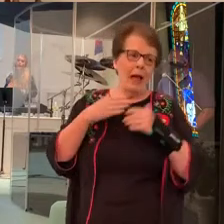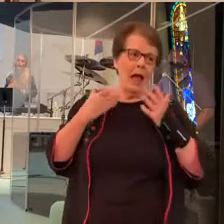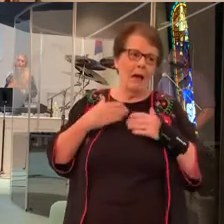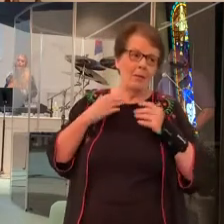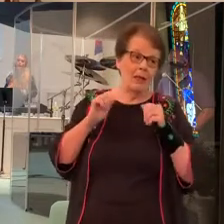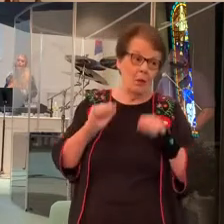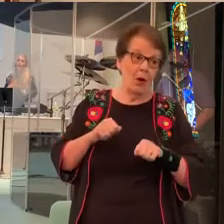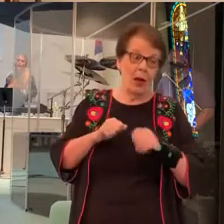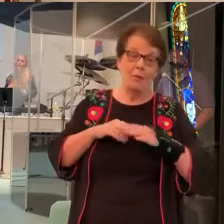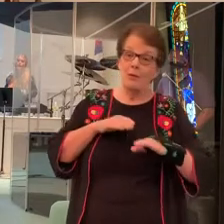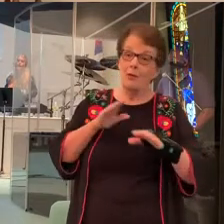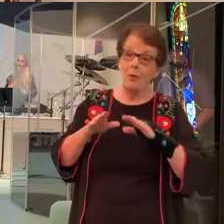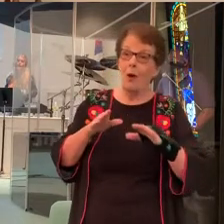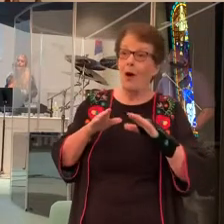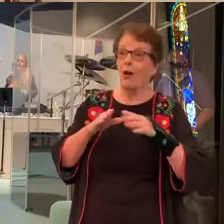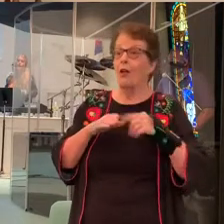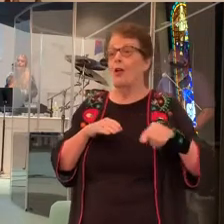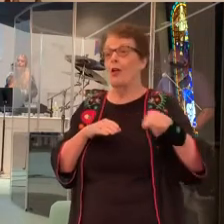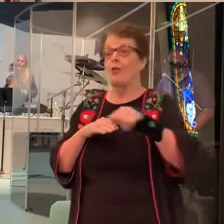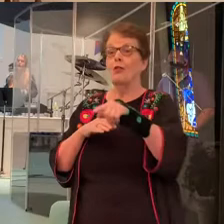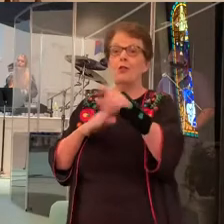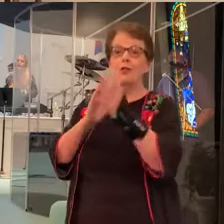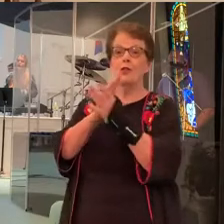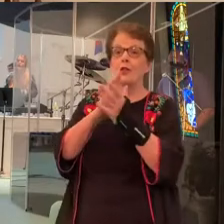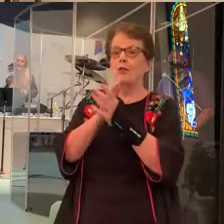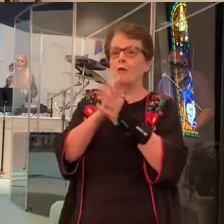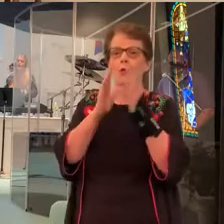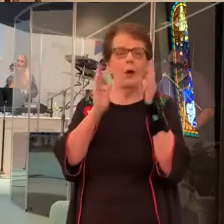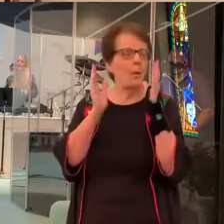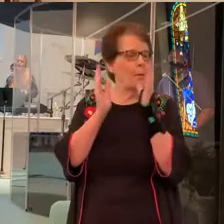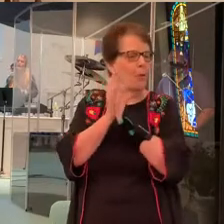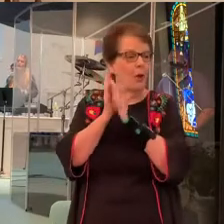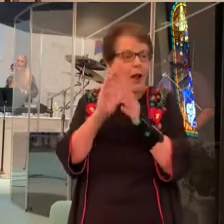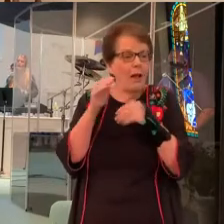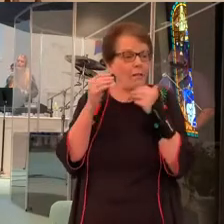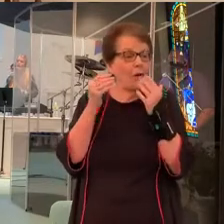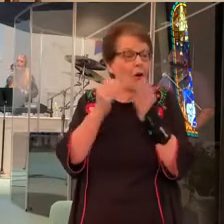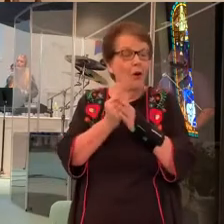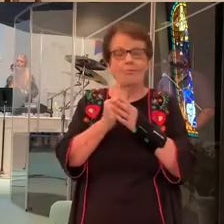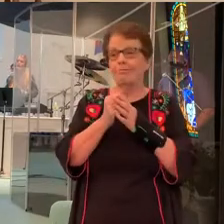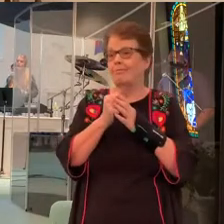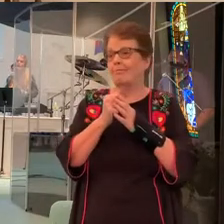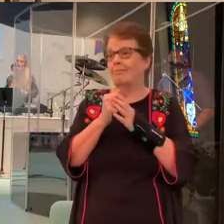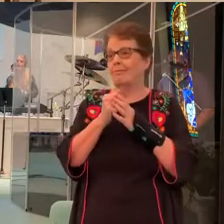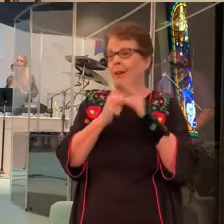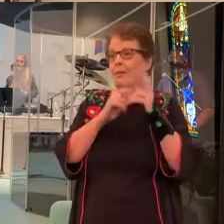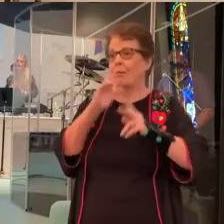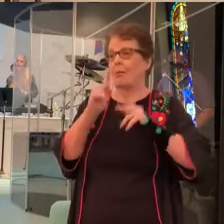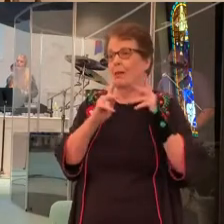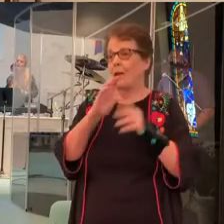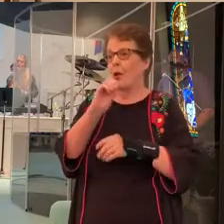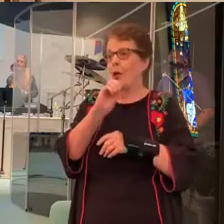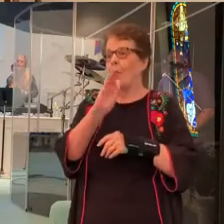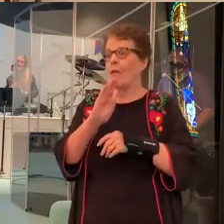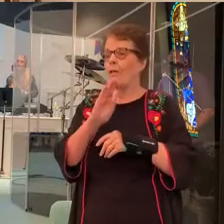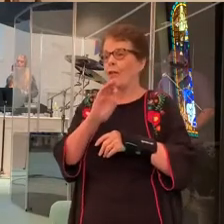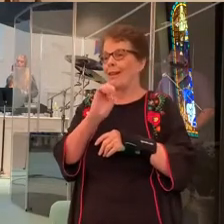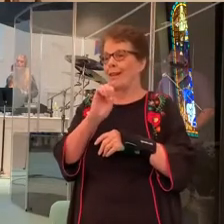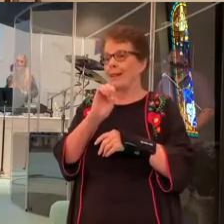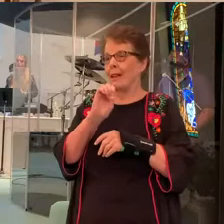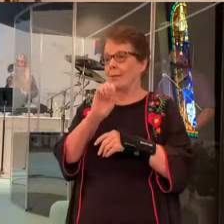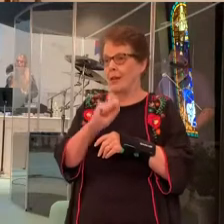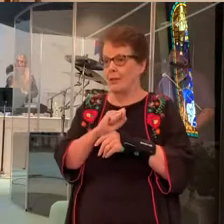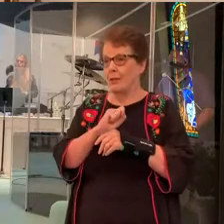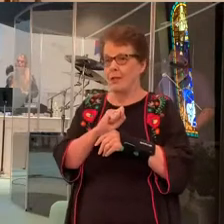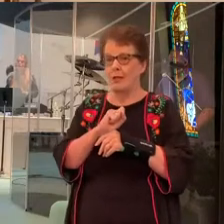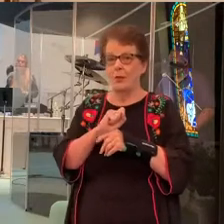and those students and the administration and the leaders at Old Fort Elementary. What a privilege we have as the church to join with other